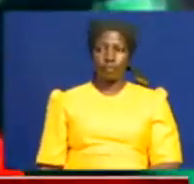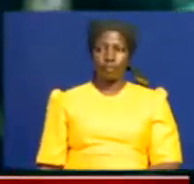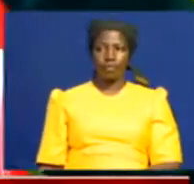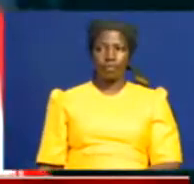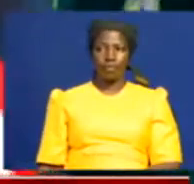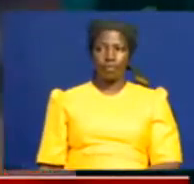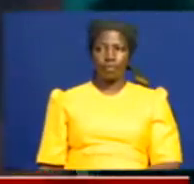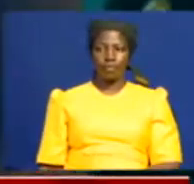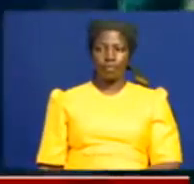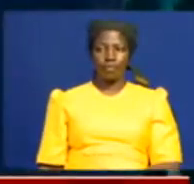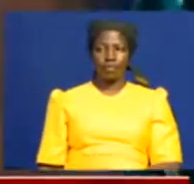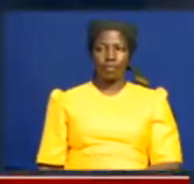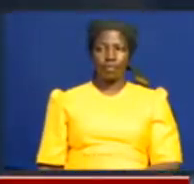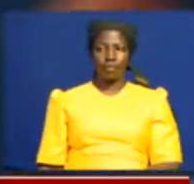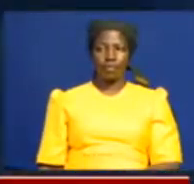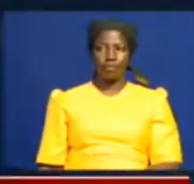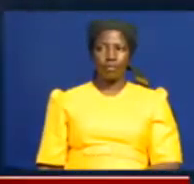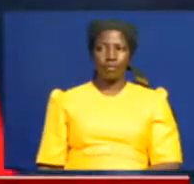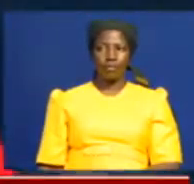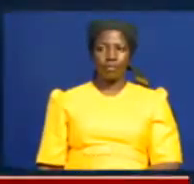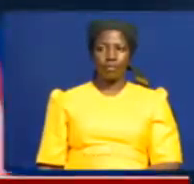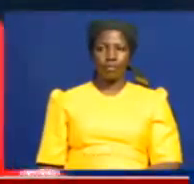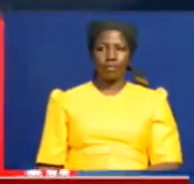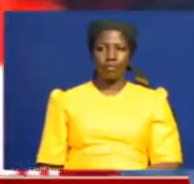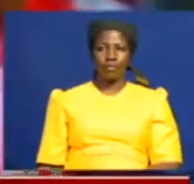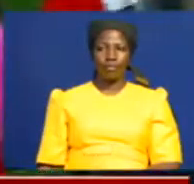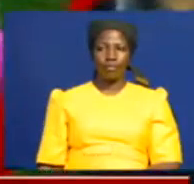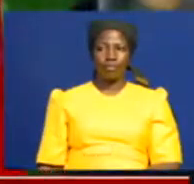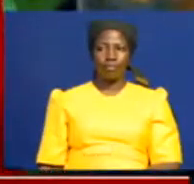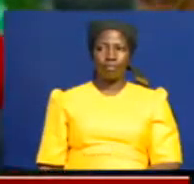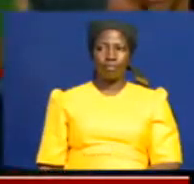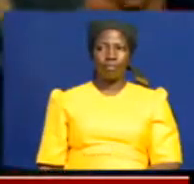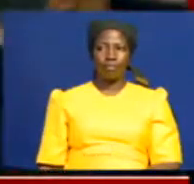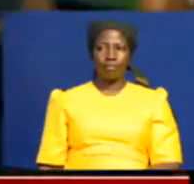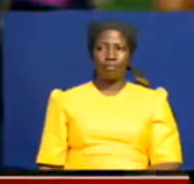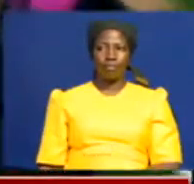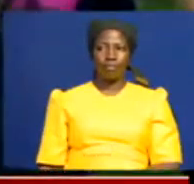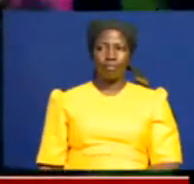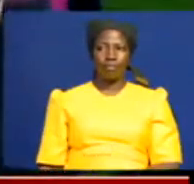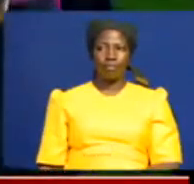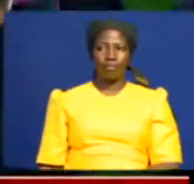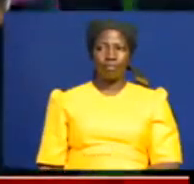Side netting from the substitute. Egypt have won this one.